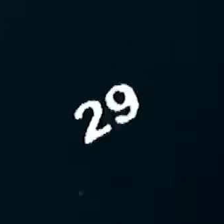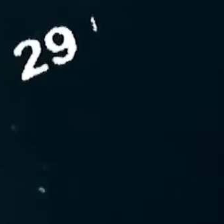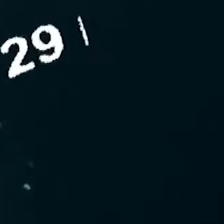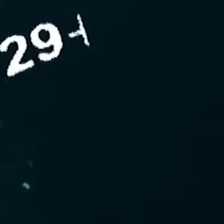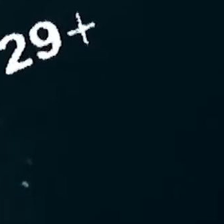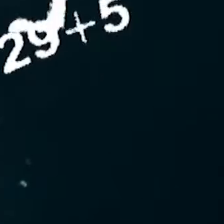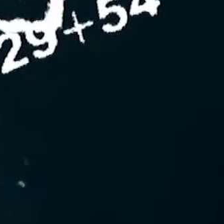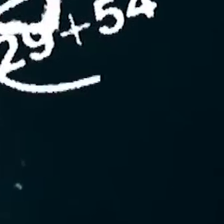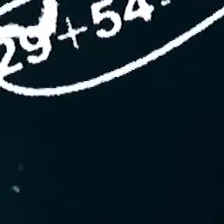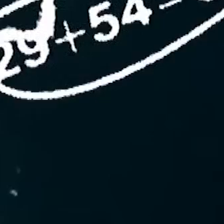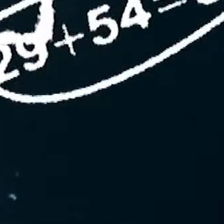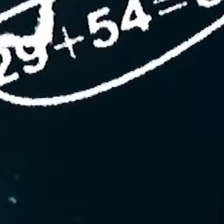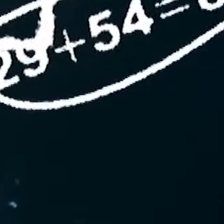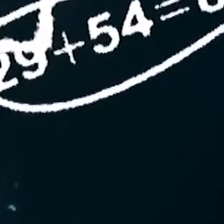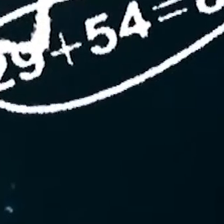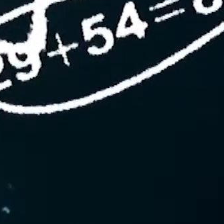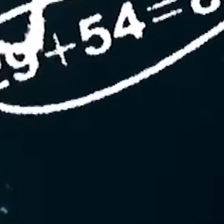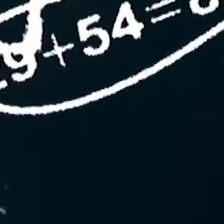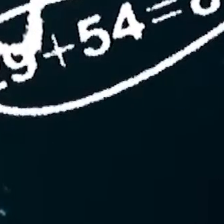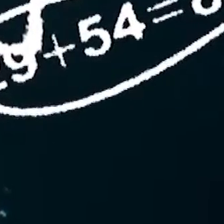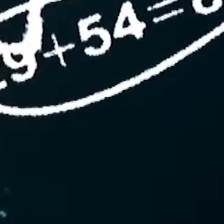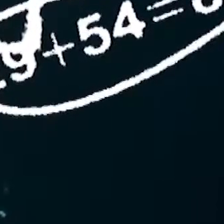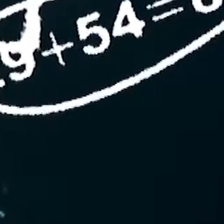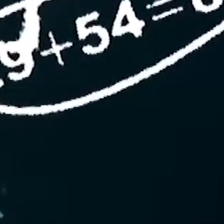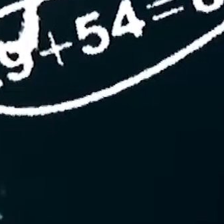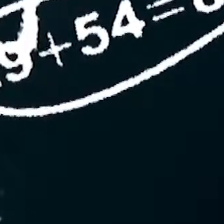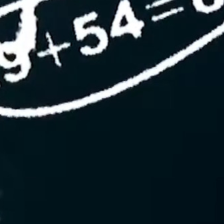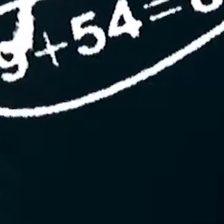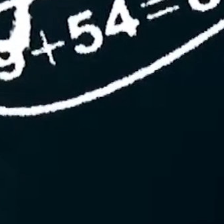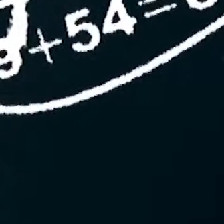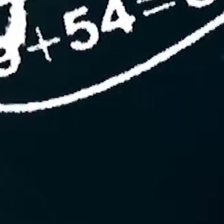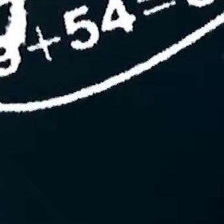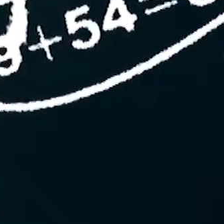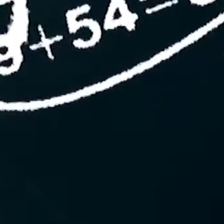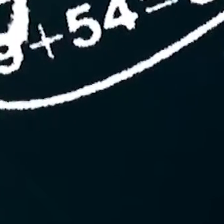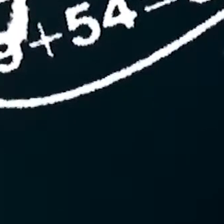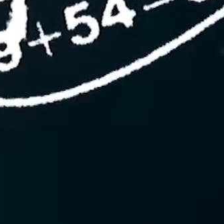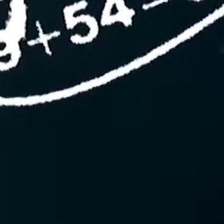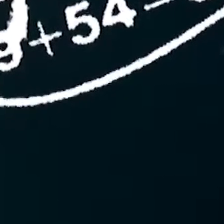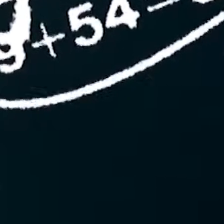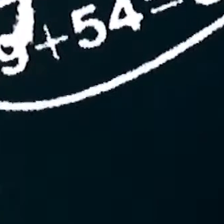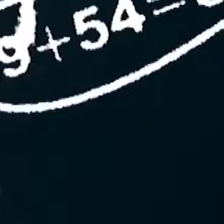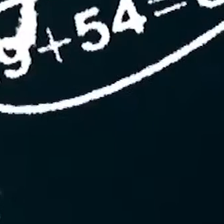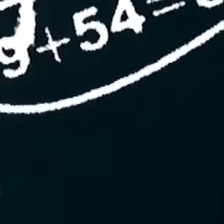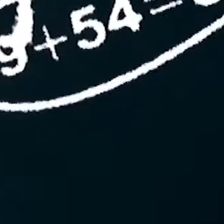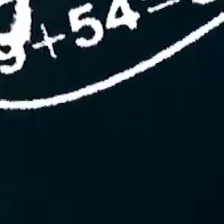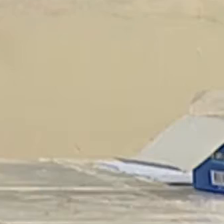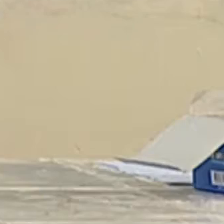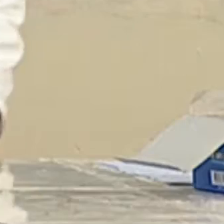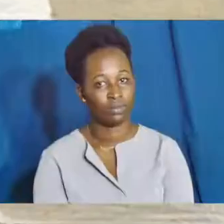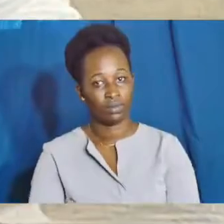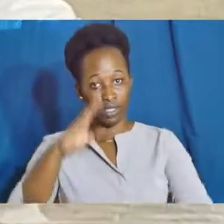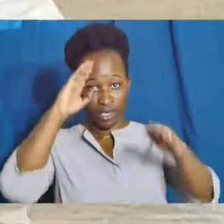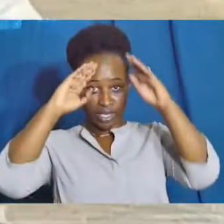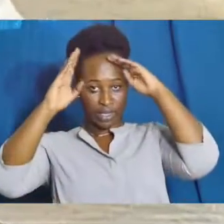Welcome to Study Time, a televised home learning program produced by Rwanda Education Board.